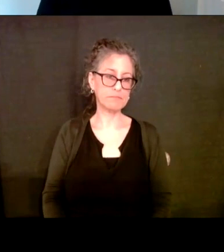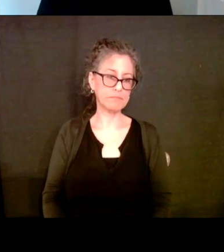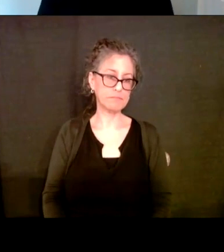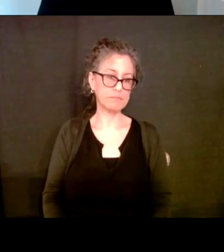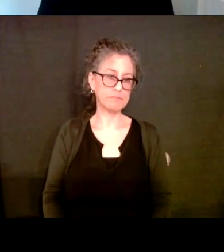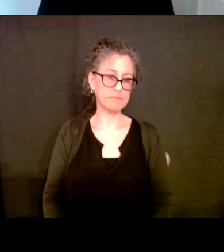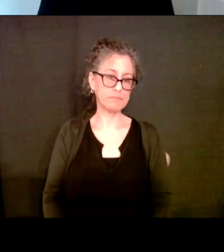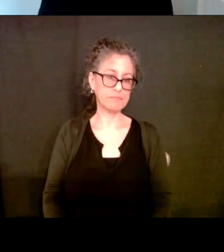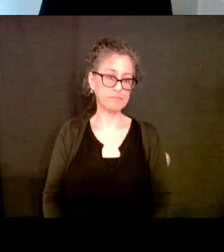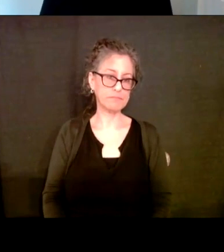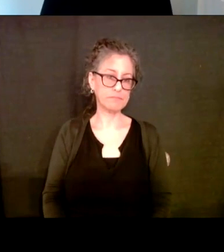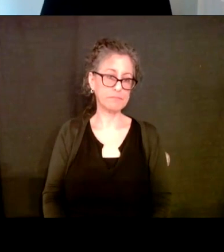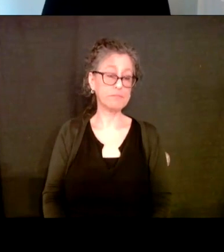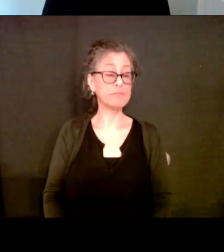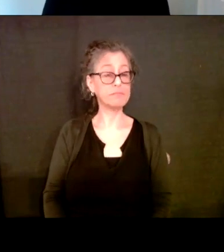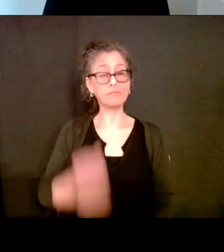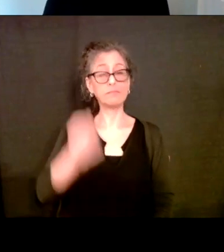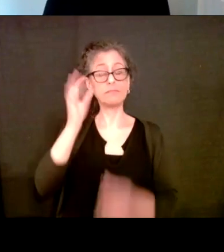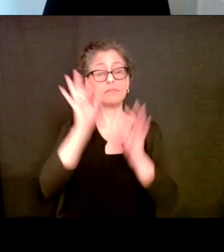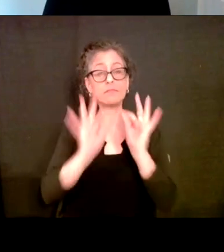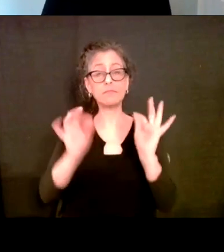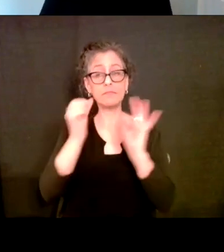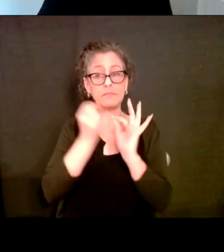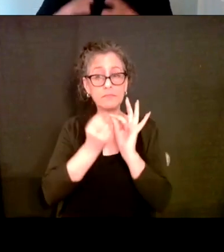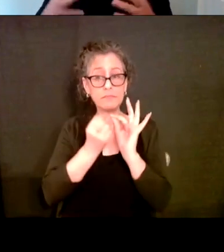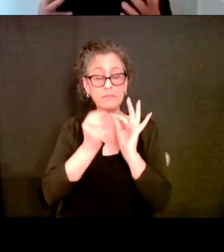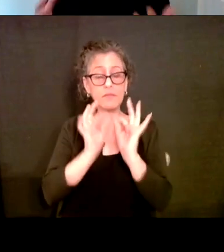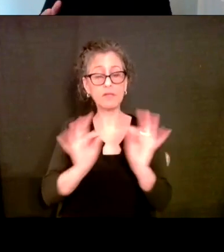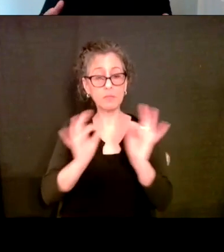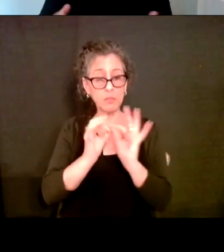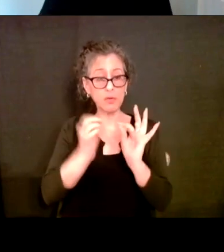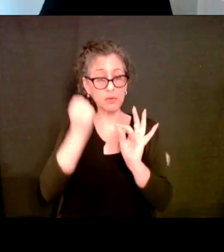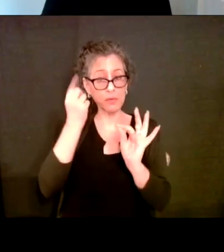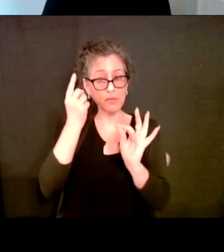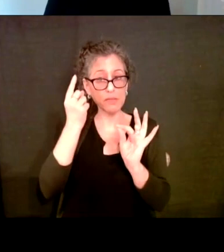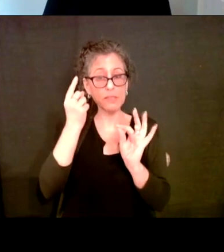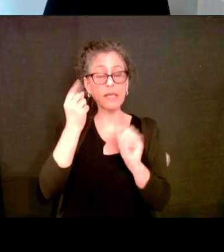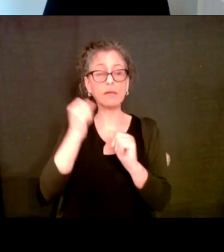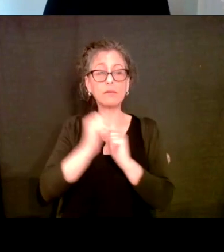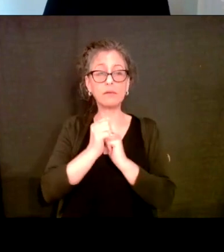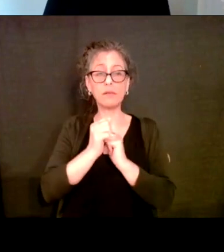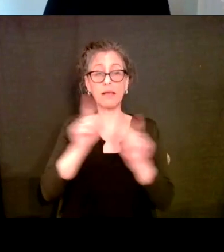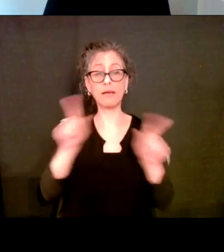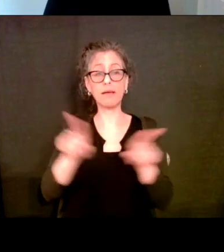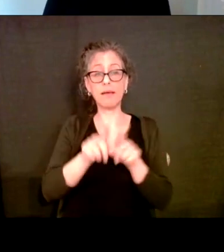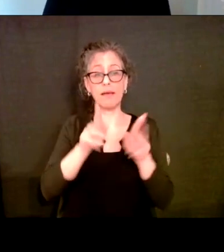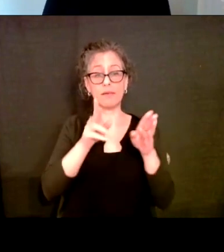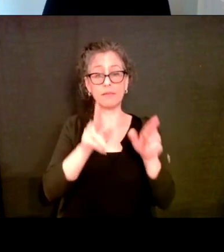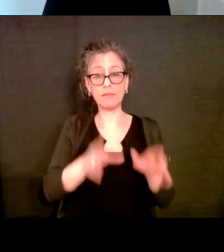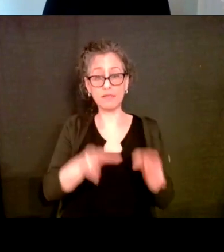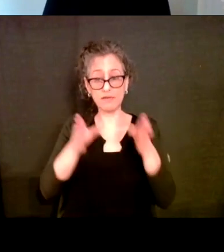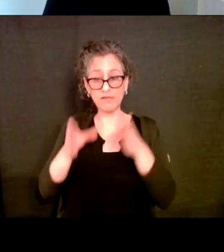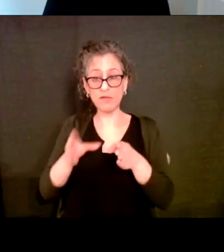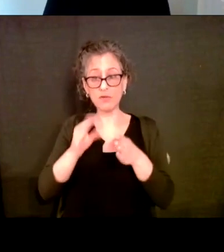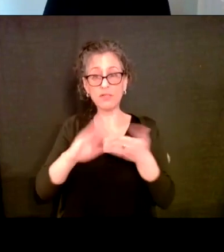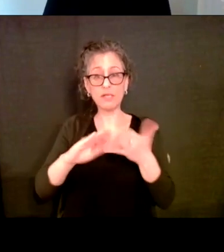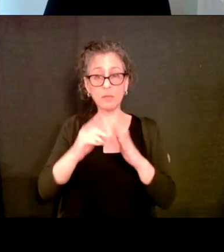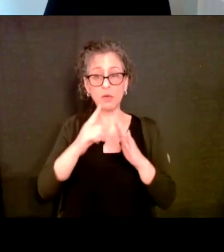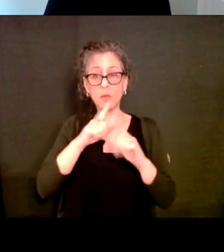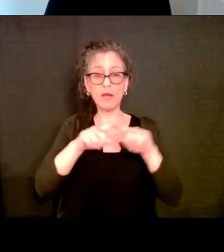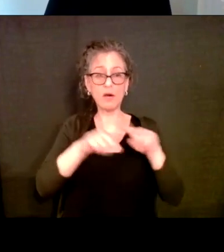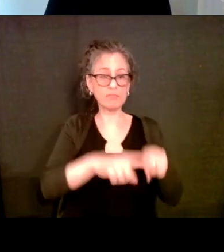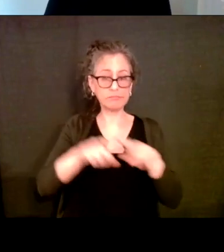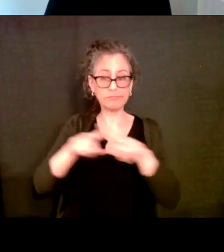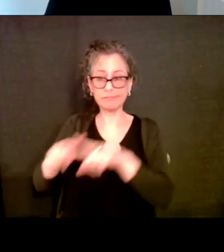But it's important to recognize that as individuals, as communities, we are interdependent.